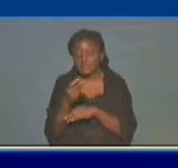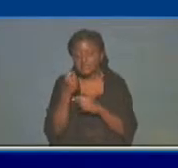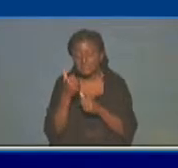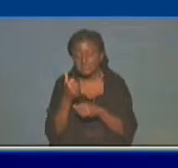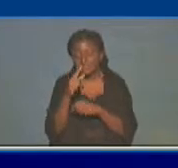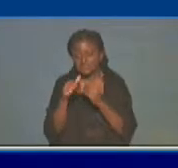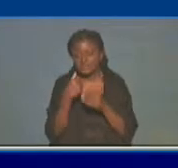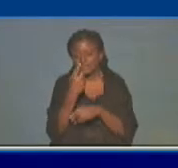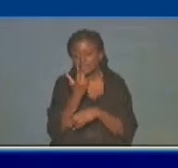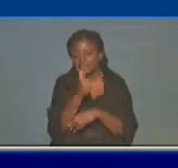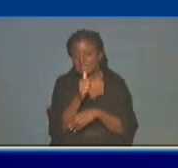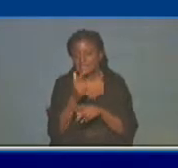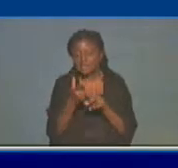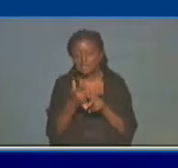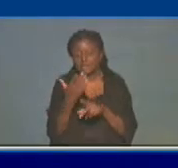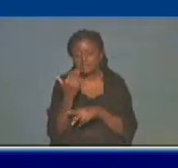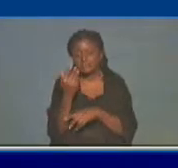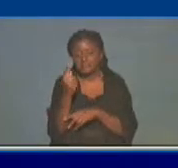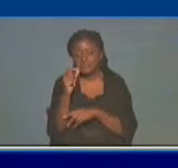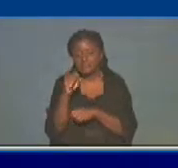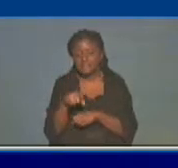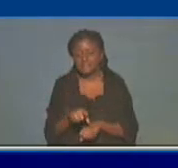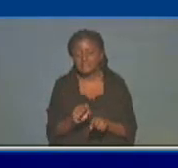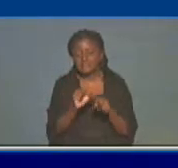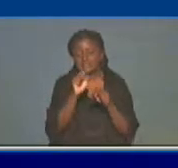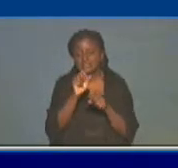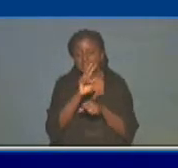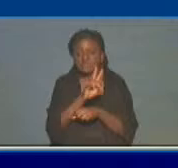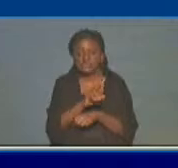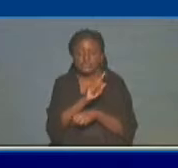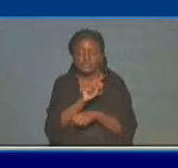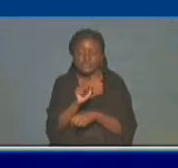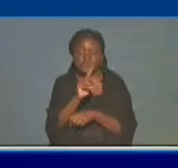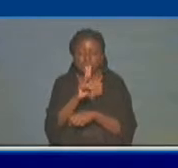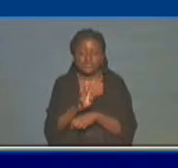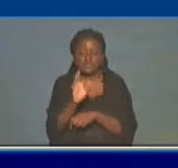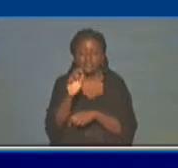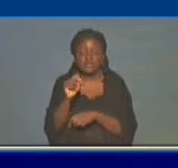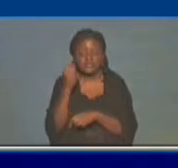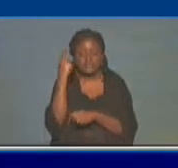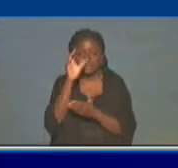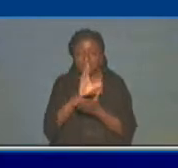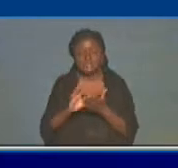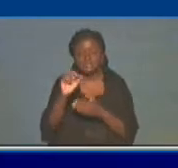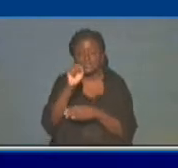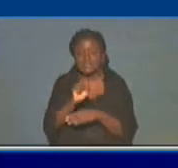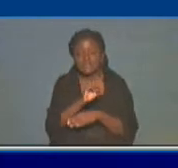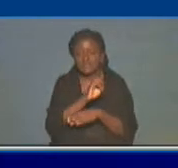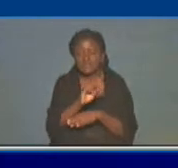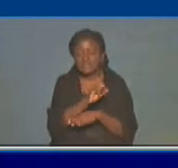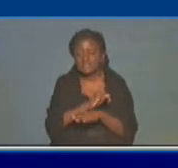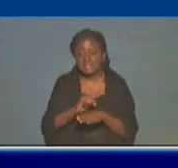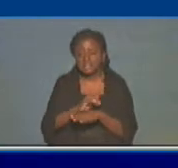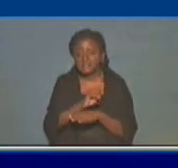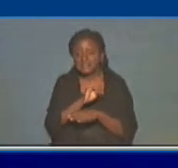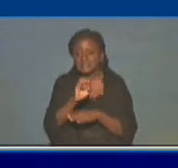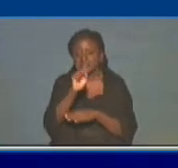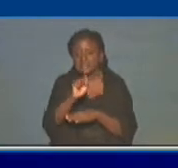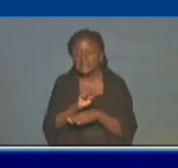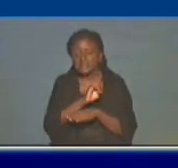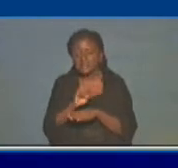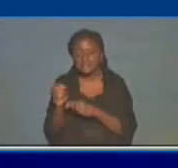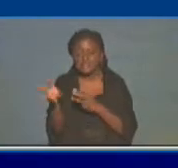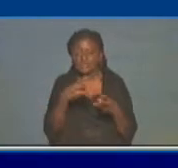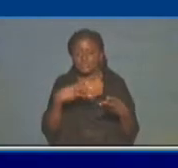10 to 15 knots, and the wave heights 2 to 4 feet. High tide takes place at 8:51 tonight. For the central and southeastern islands, east to southeast